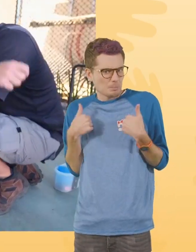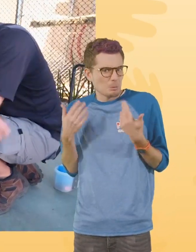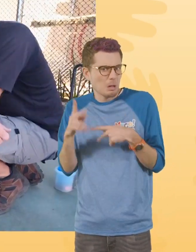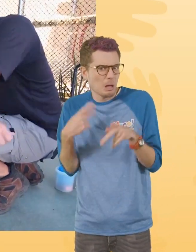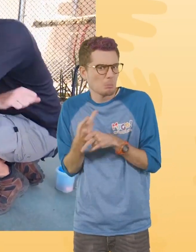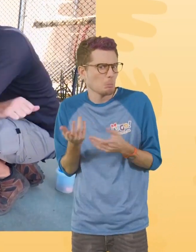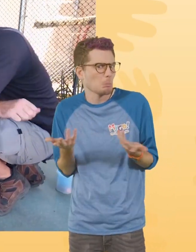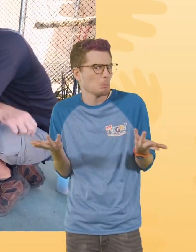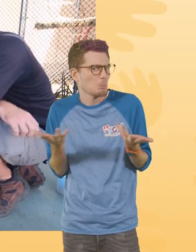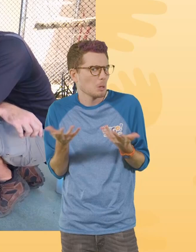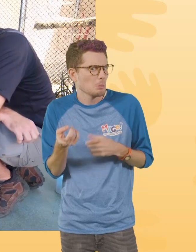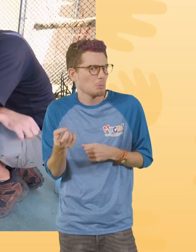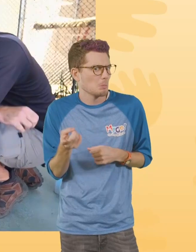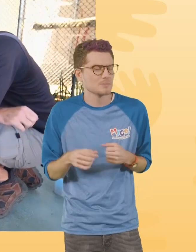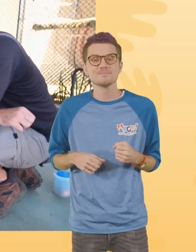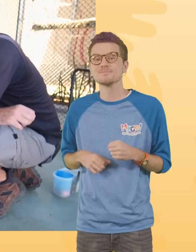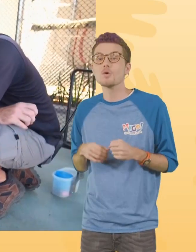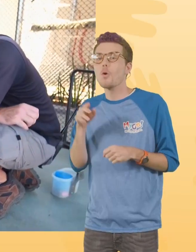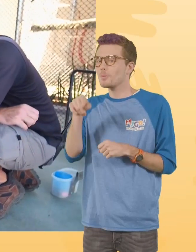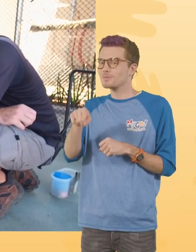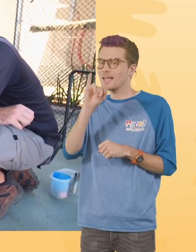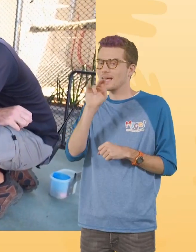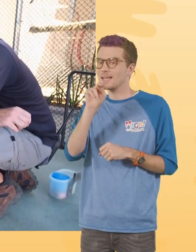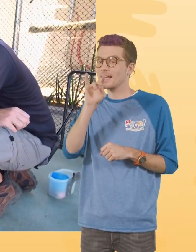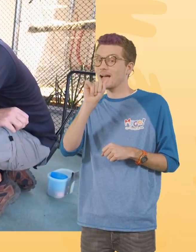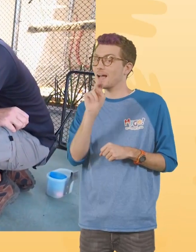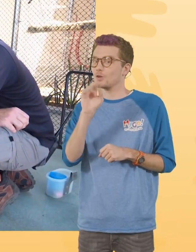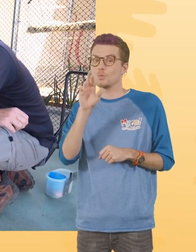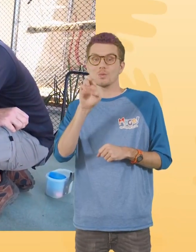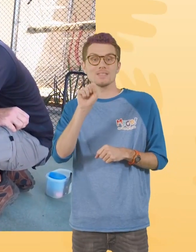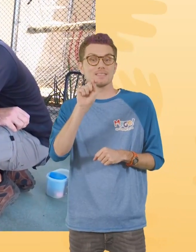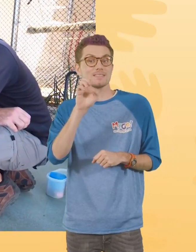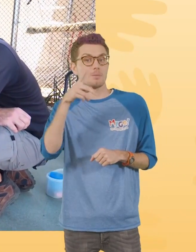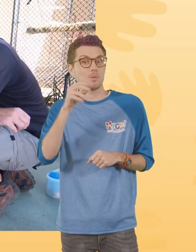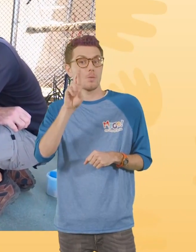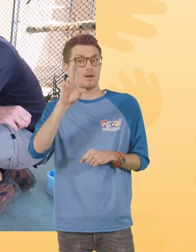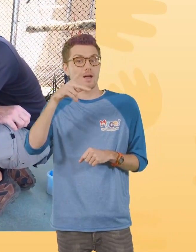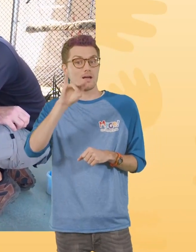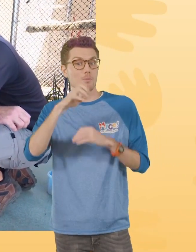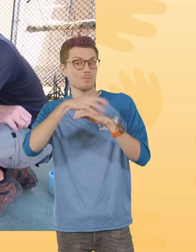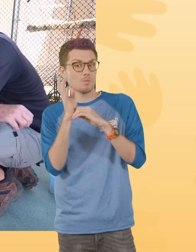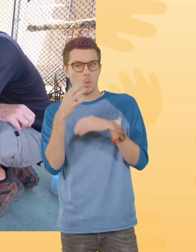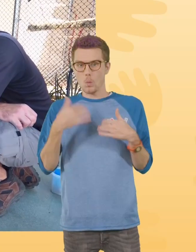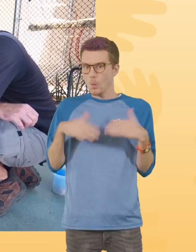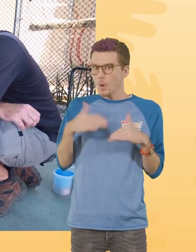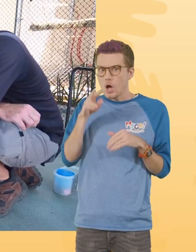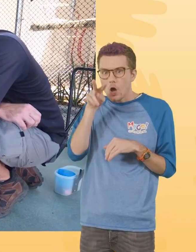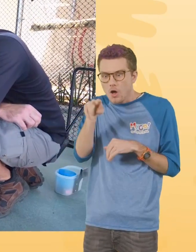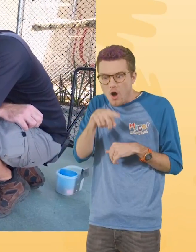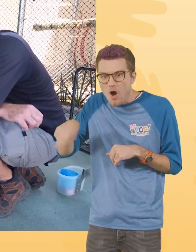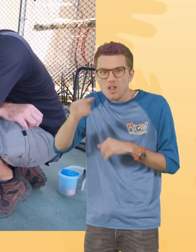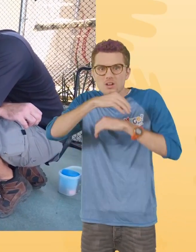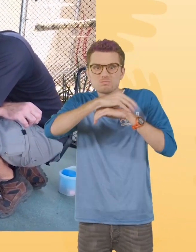Animal. What kind of animal is this? This is an Indian crested porcupine. Whoa! Look at all of its spines. Are